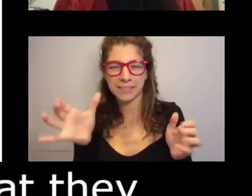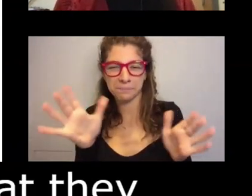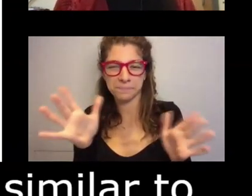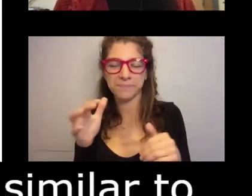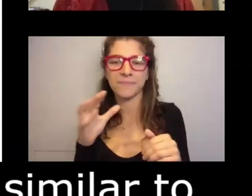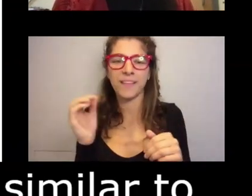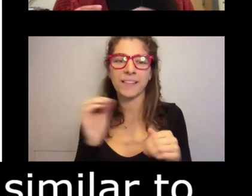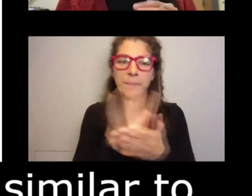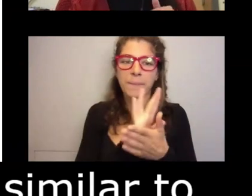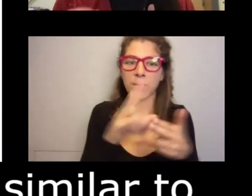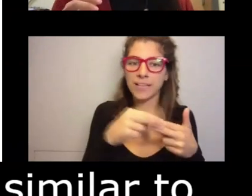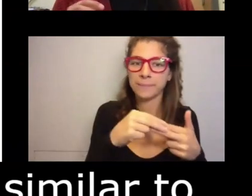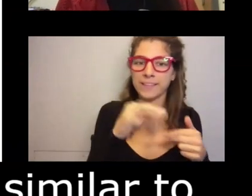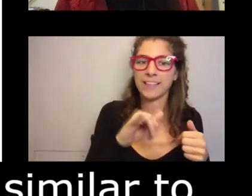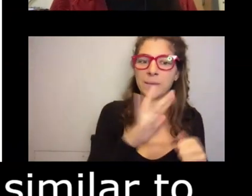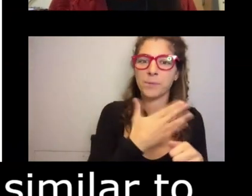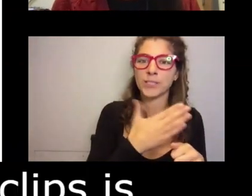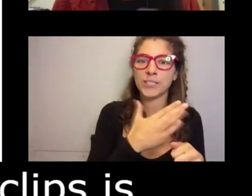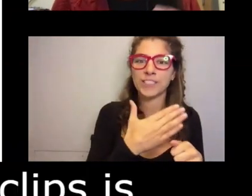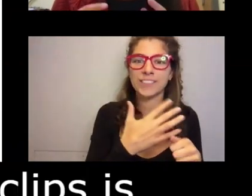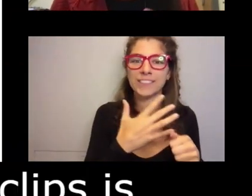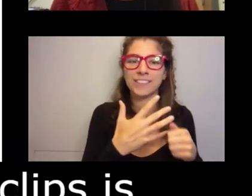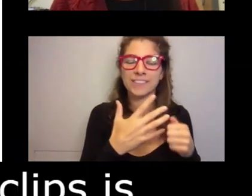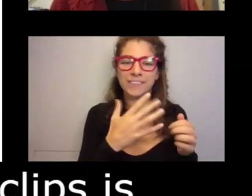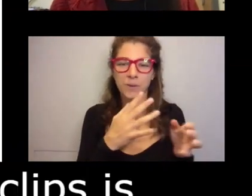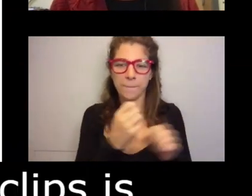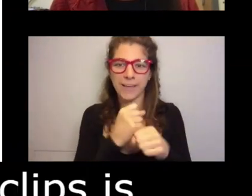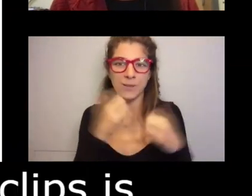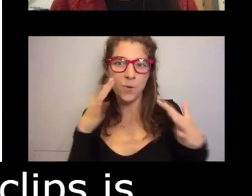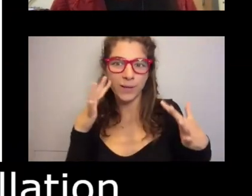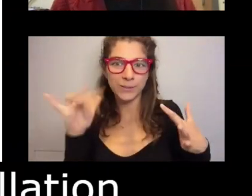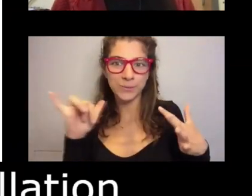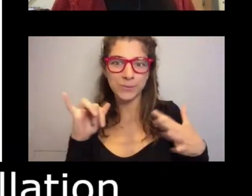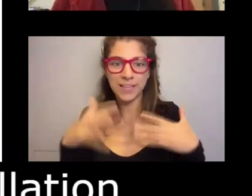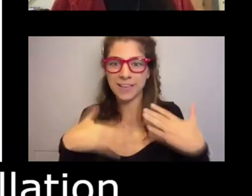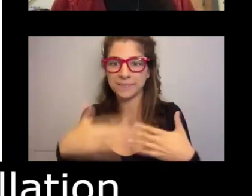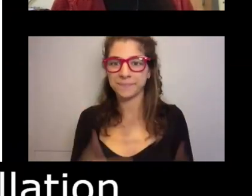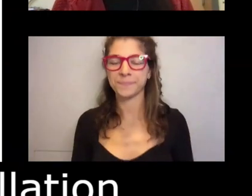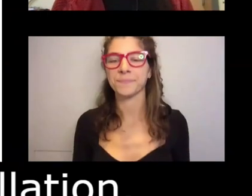And the paper clips is actually a musical installation, so it makes noises as they go by it.